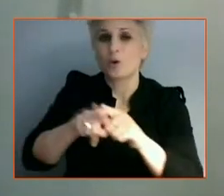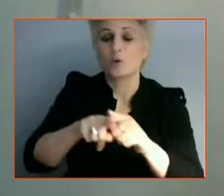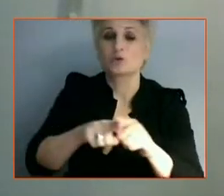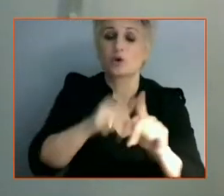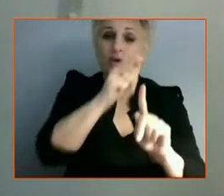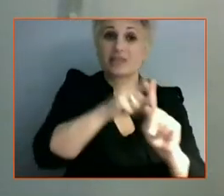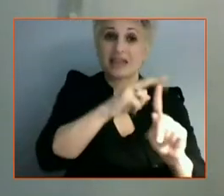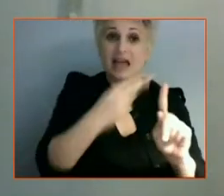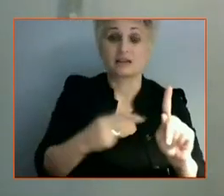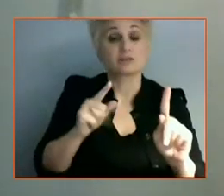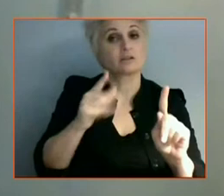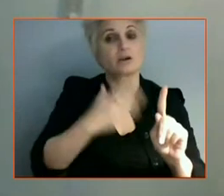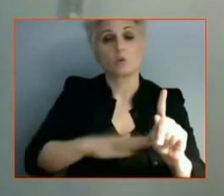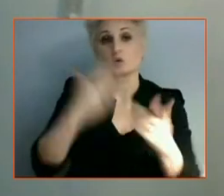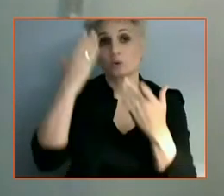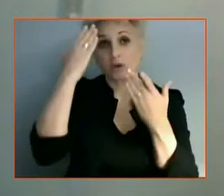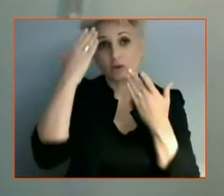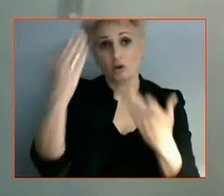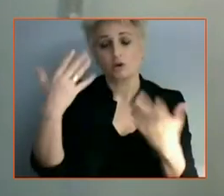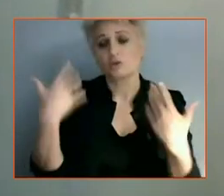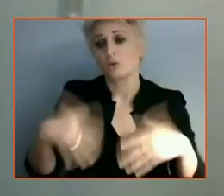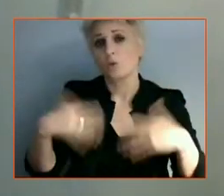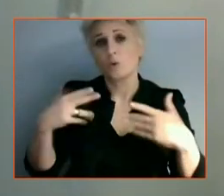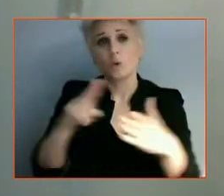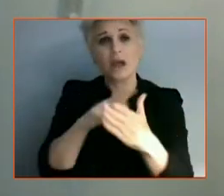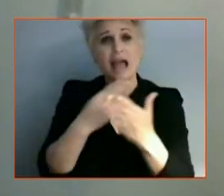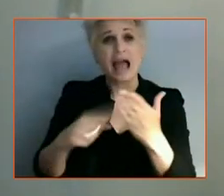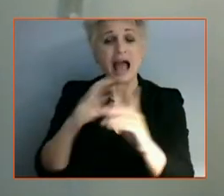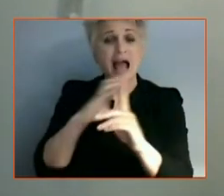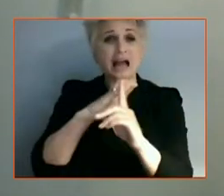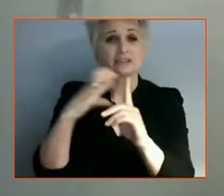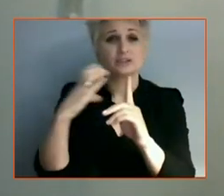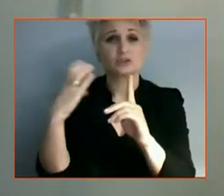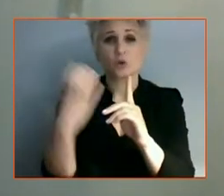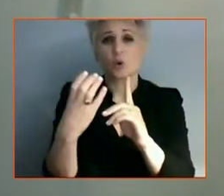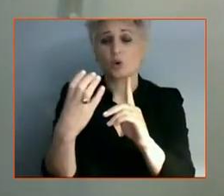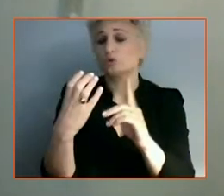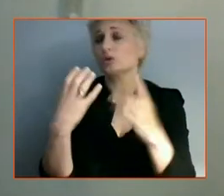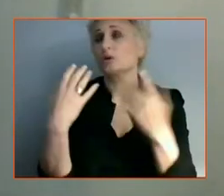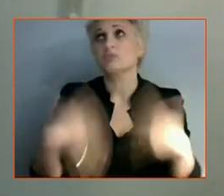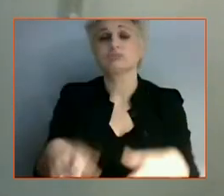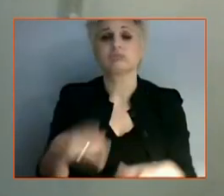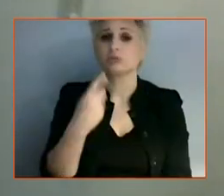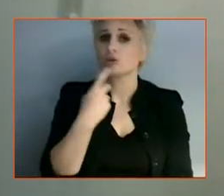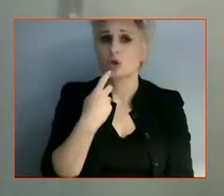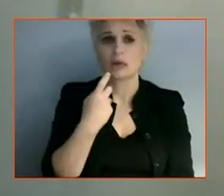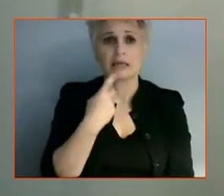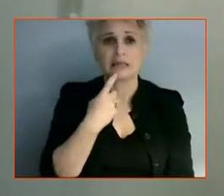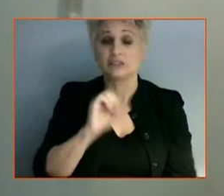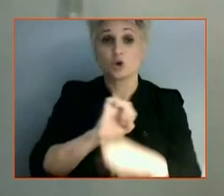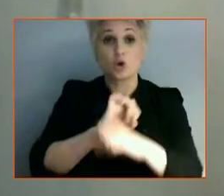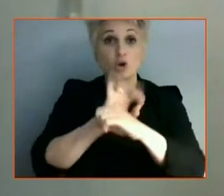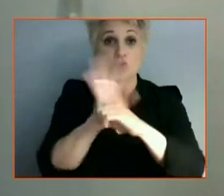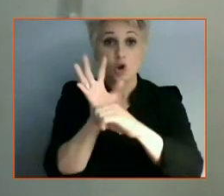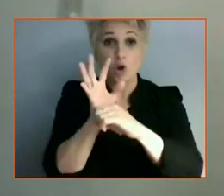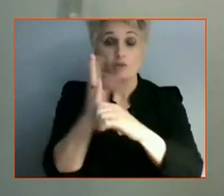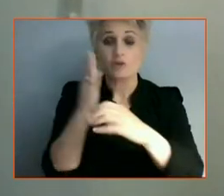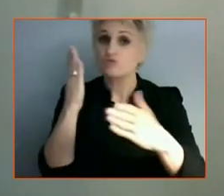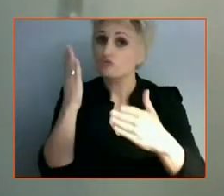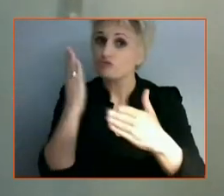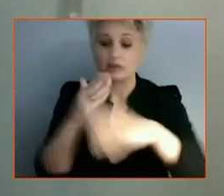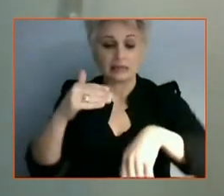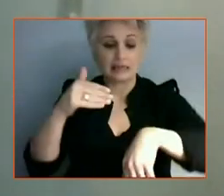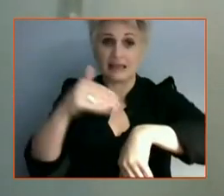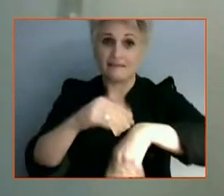has been on the arts, culture and heritage sector? It has globally impacted on the arts. A little while back, I